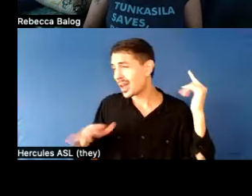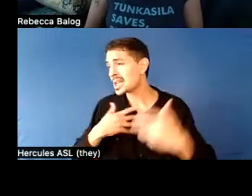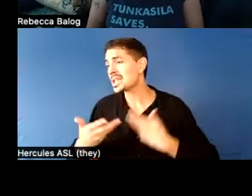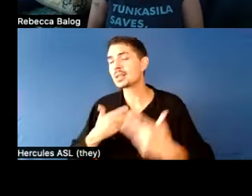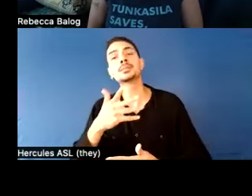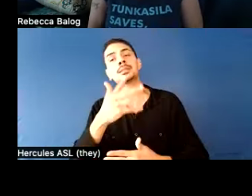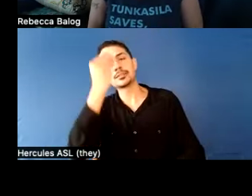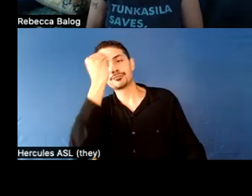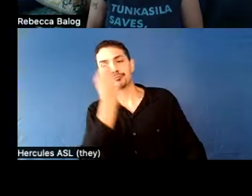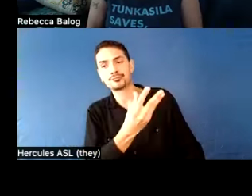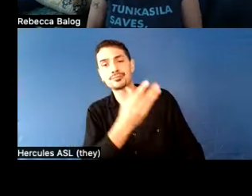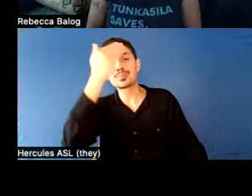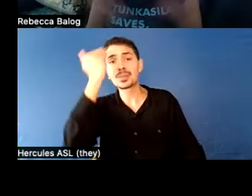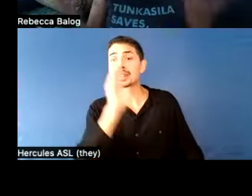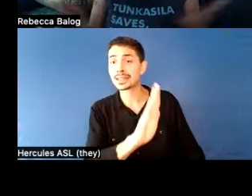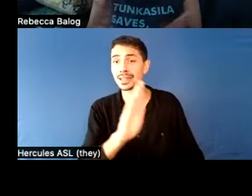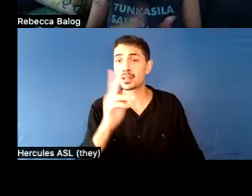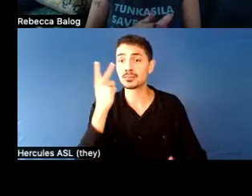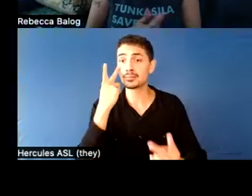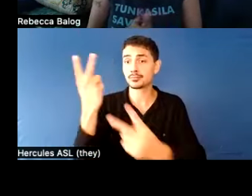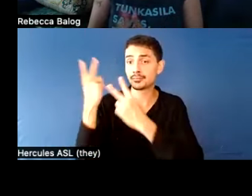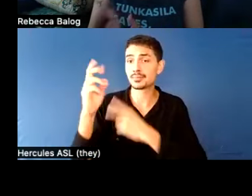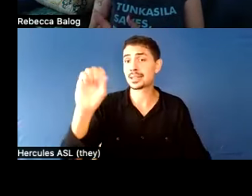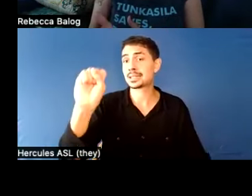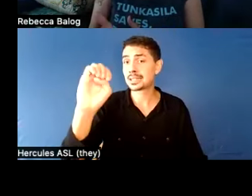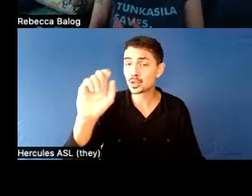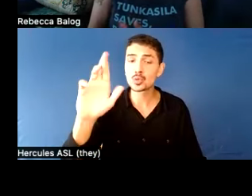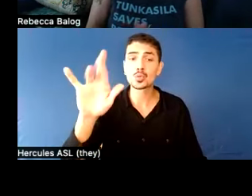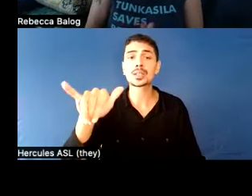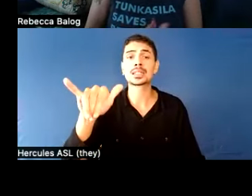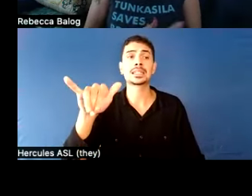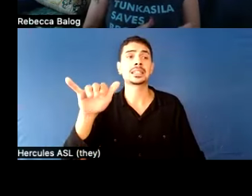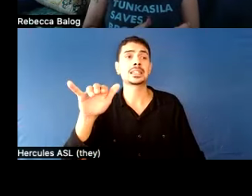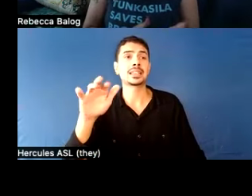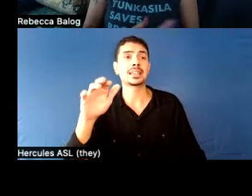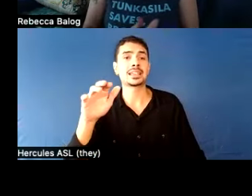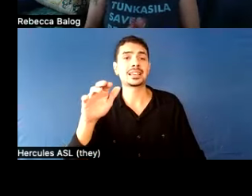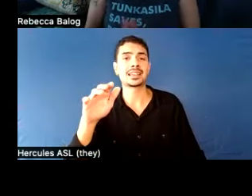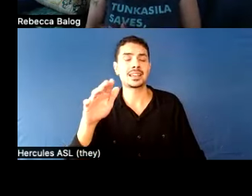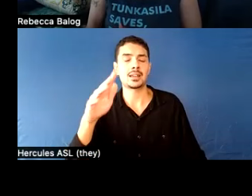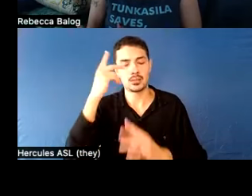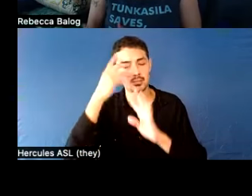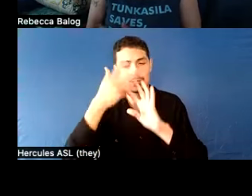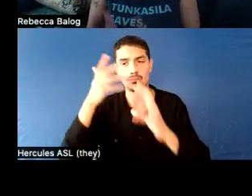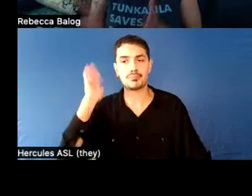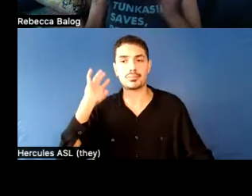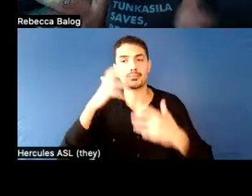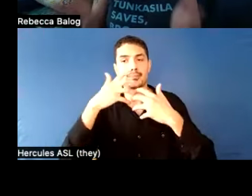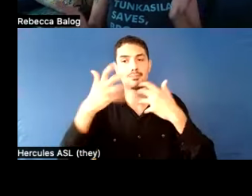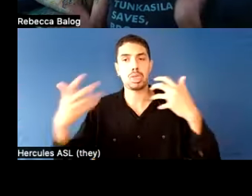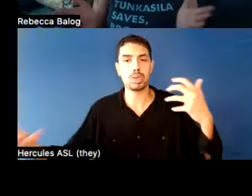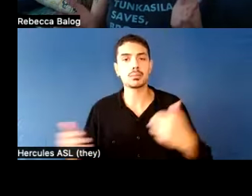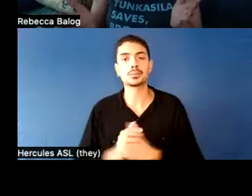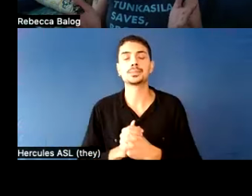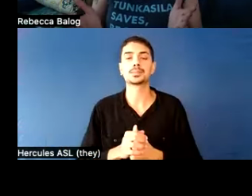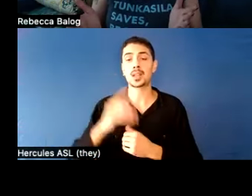sensory effect is real. And that's, like I said, it's protecting us. Disorganized thoughts, timelines can get kind of